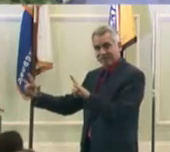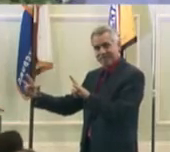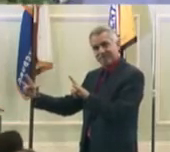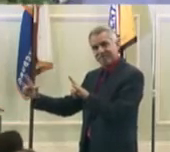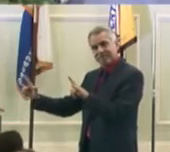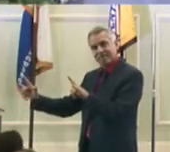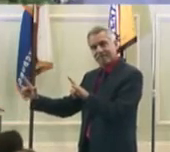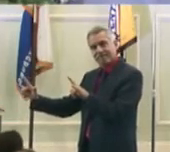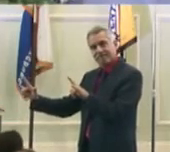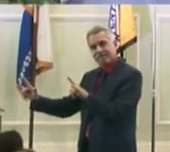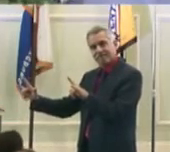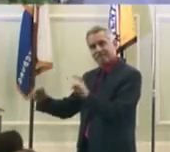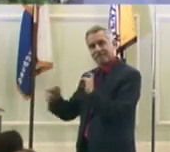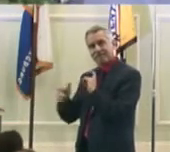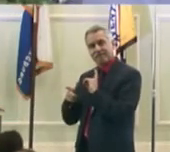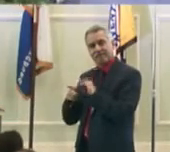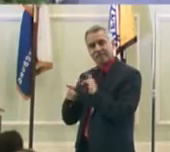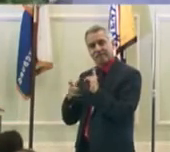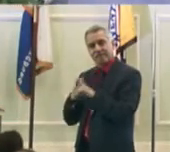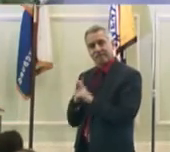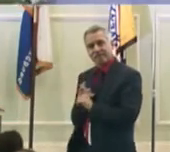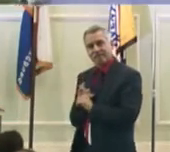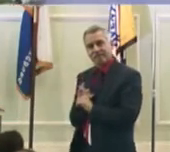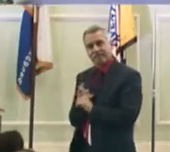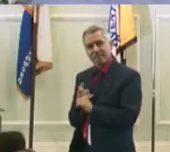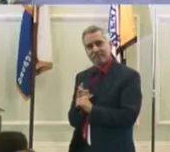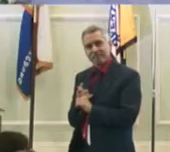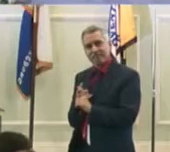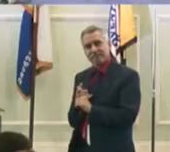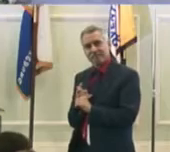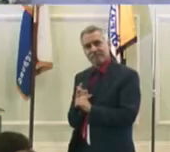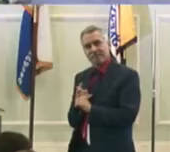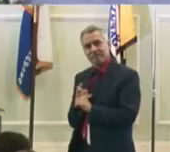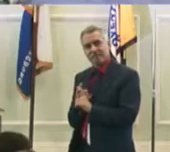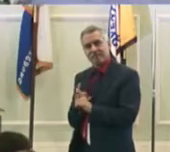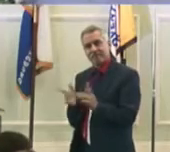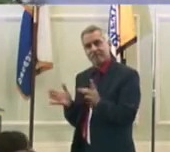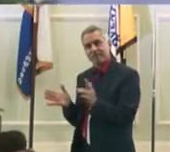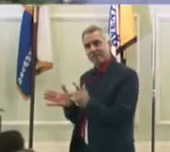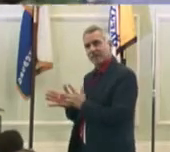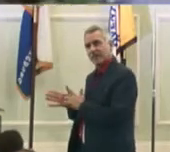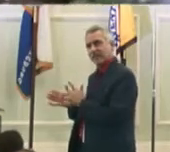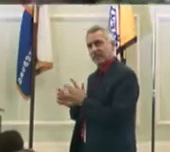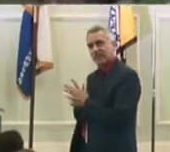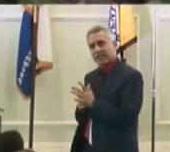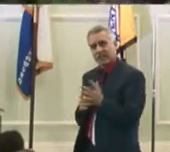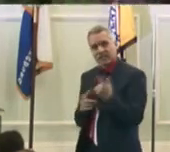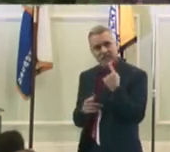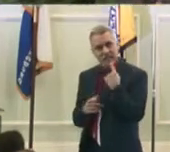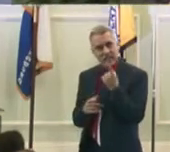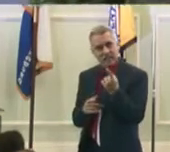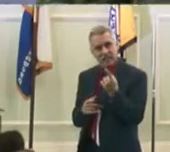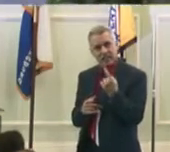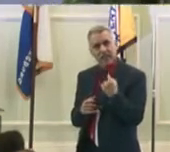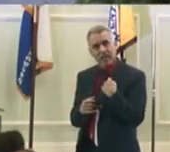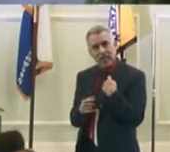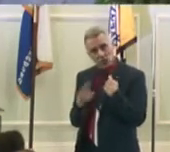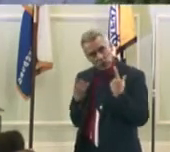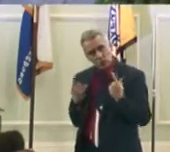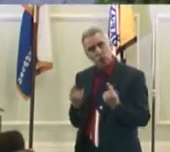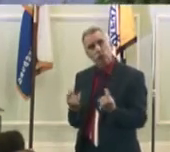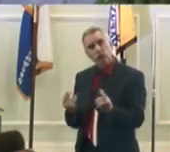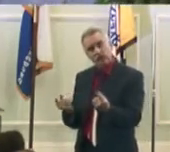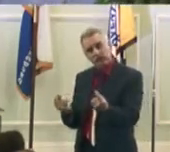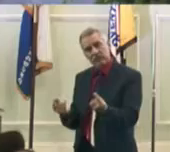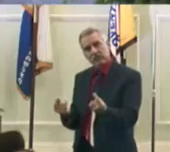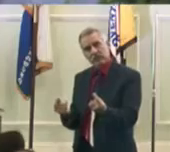says there was a point of decision. The commentary says he had to decide, will I do this? He didn't just pray a minute